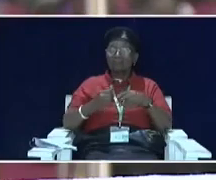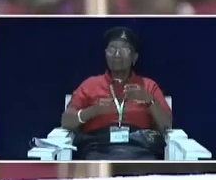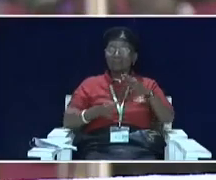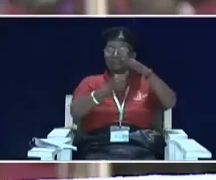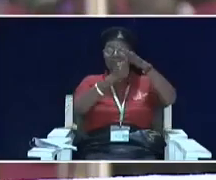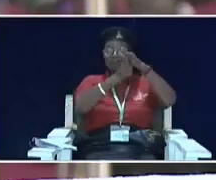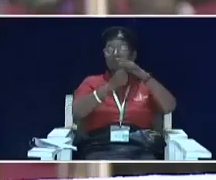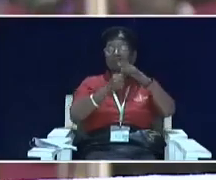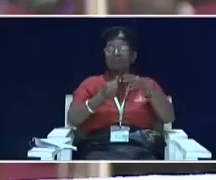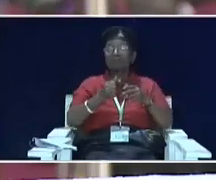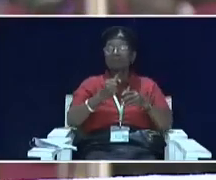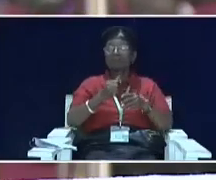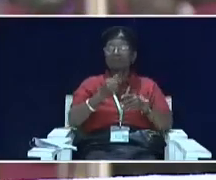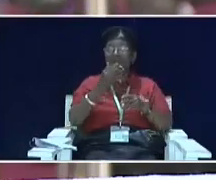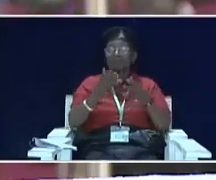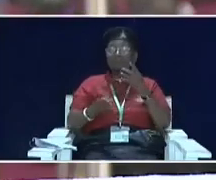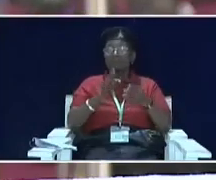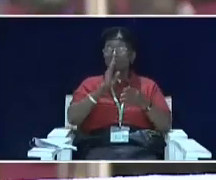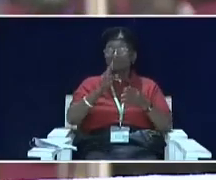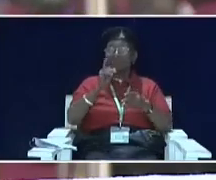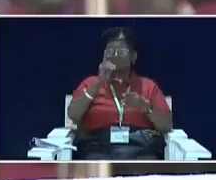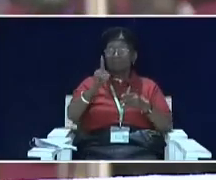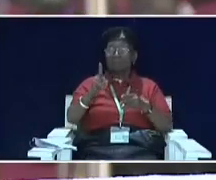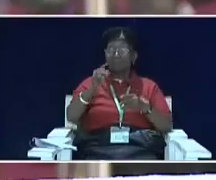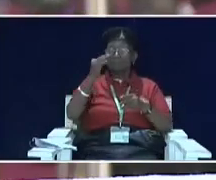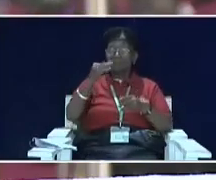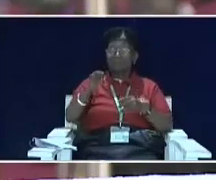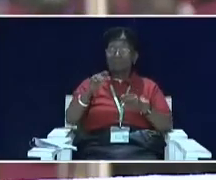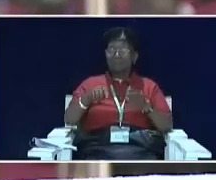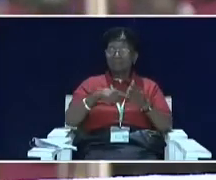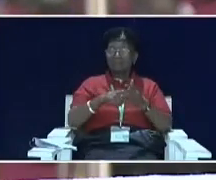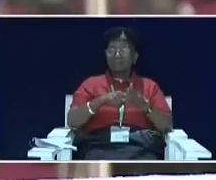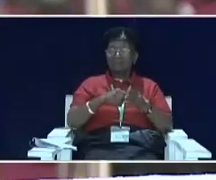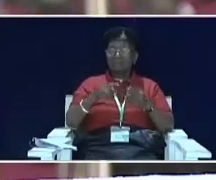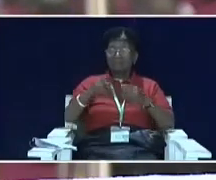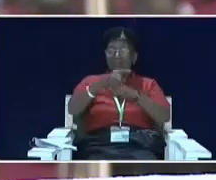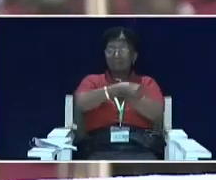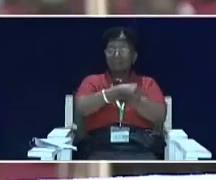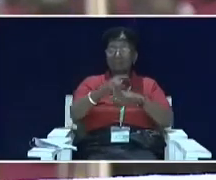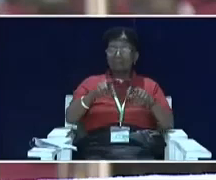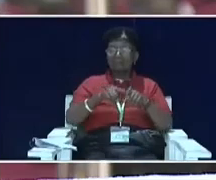Maybe one of these days, as we continue with the series, we might come to that.